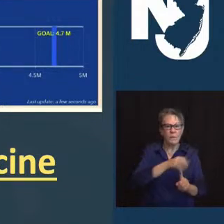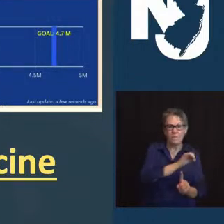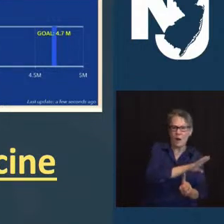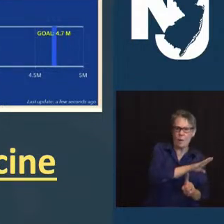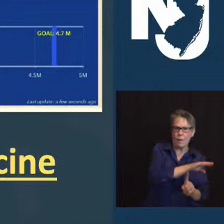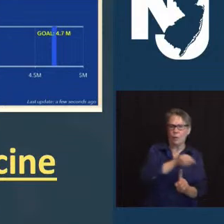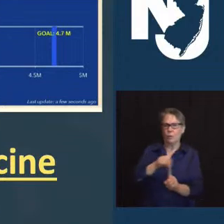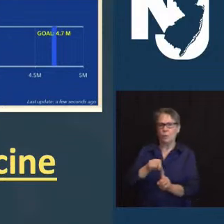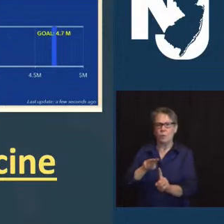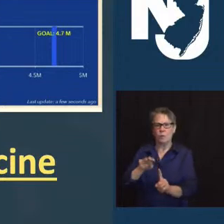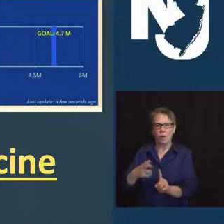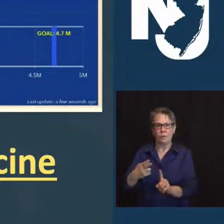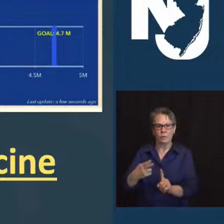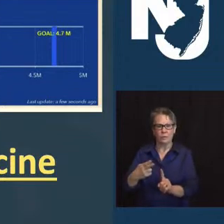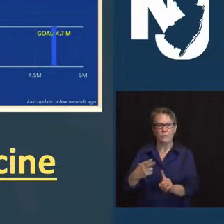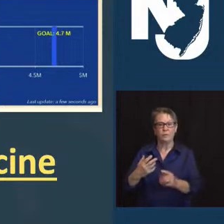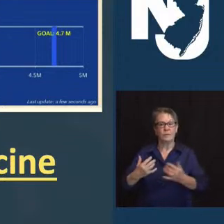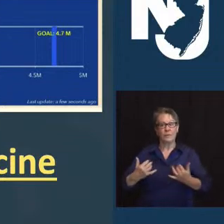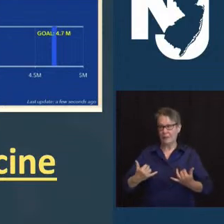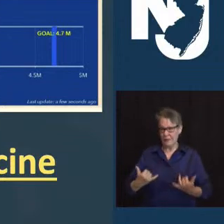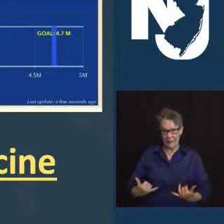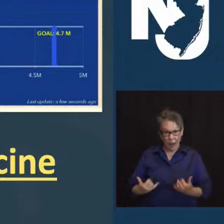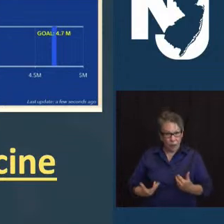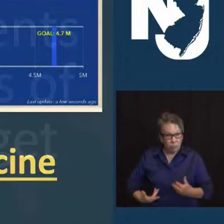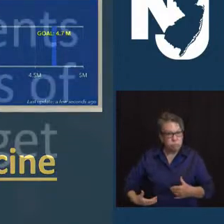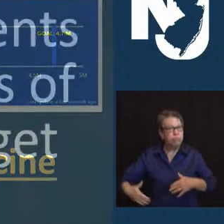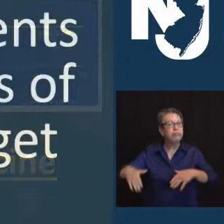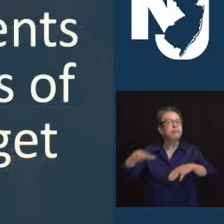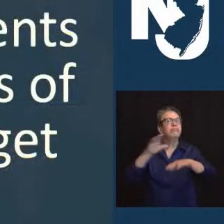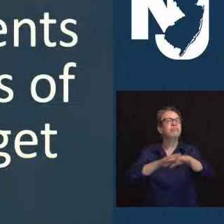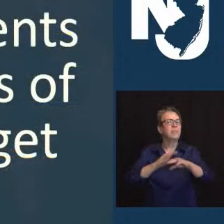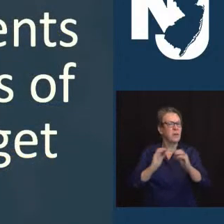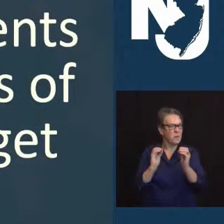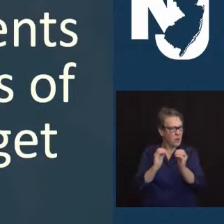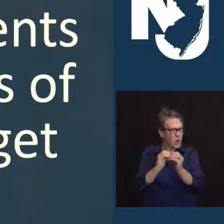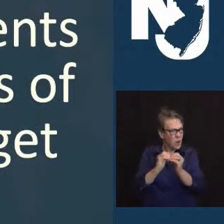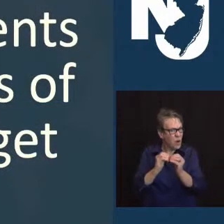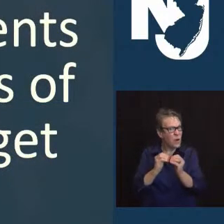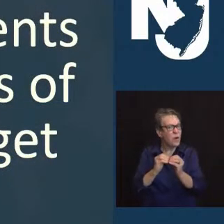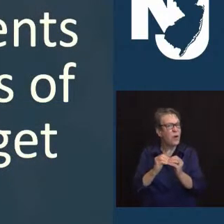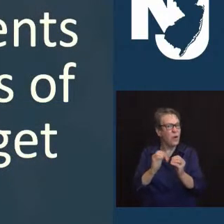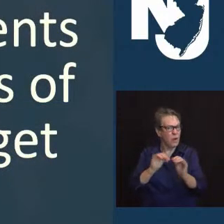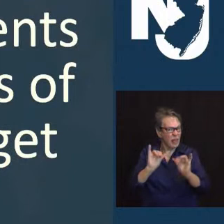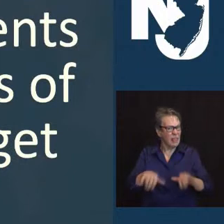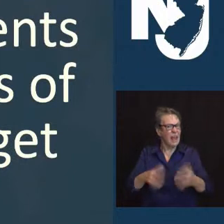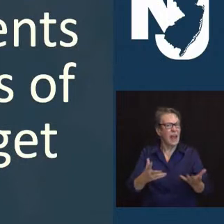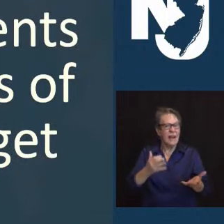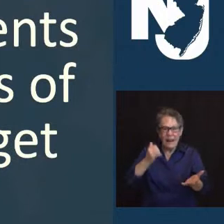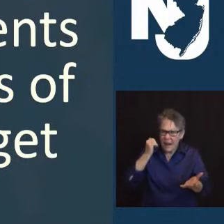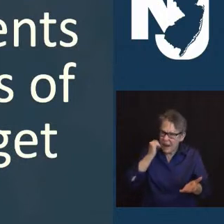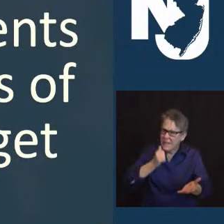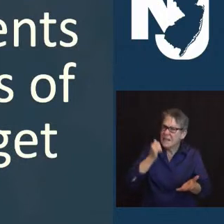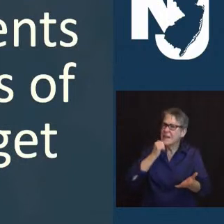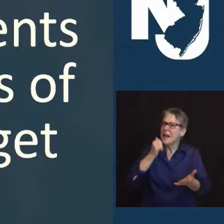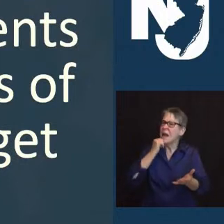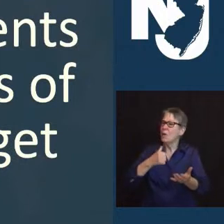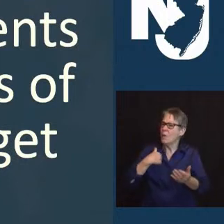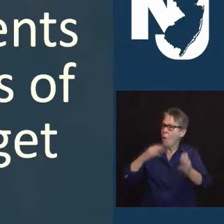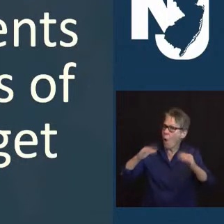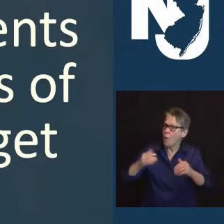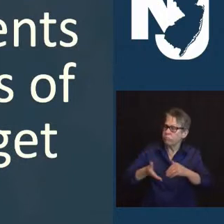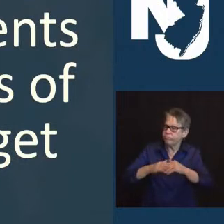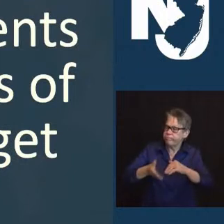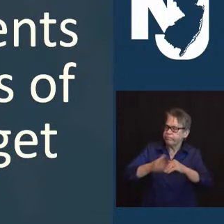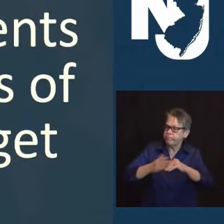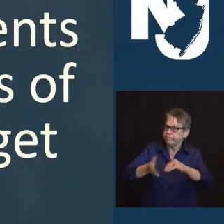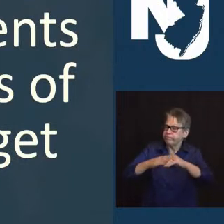fully vaccinated. So not only are we getting more shots in arms on a daily basis, but we have made the vaccines more